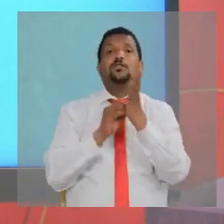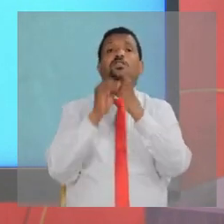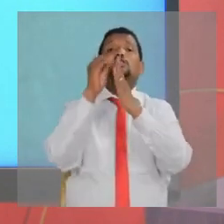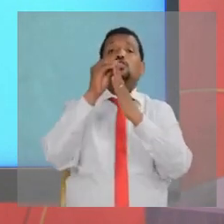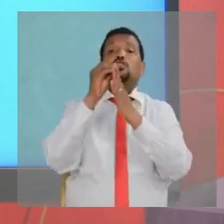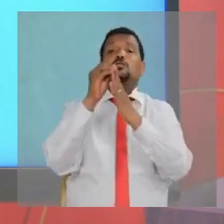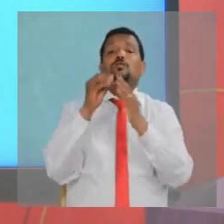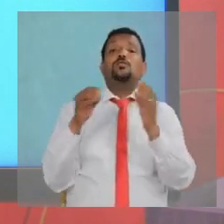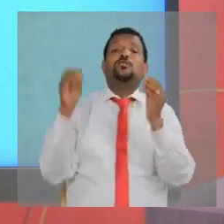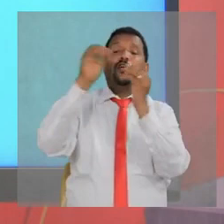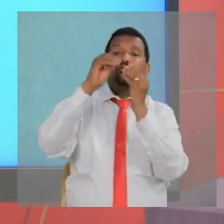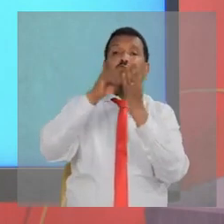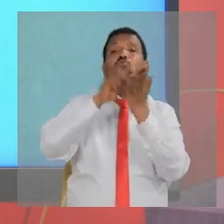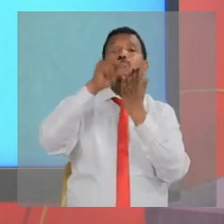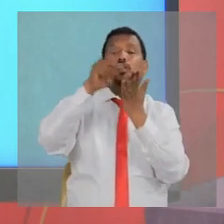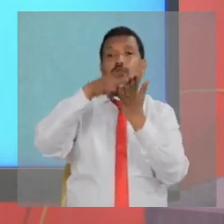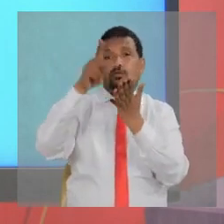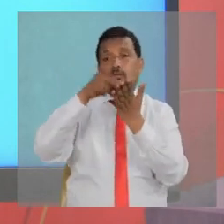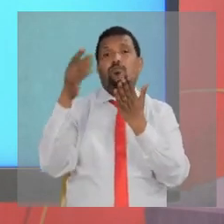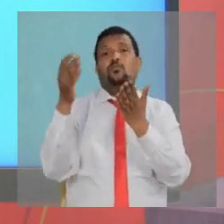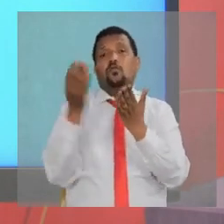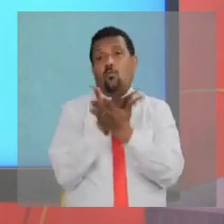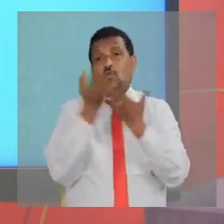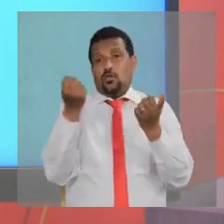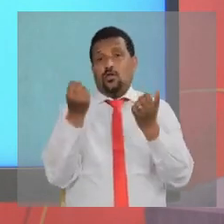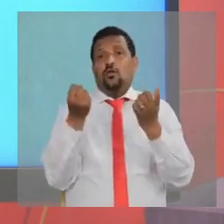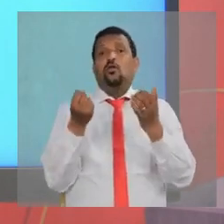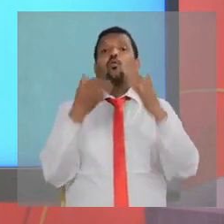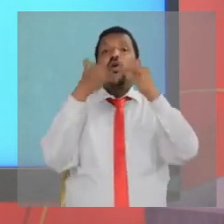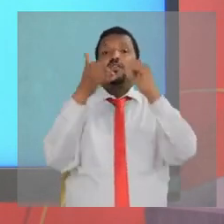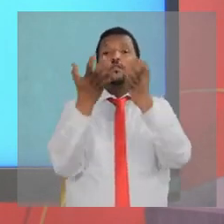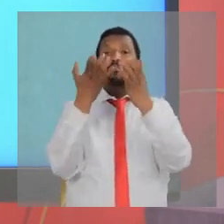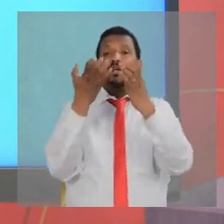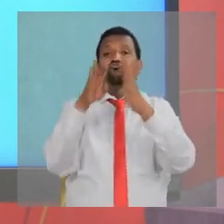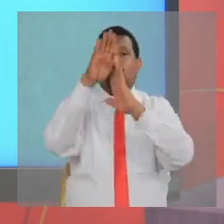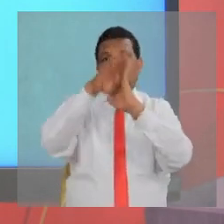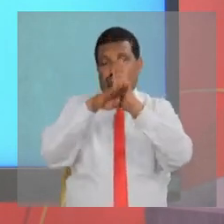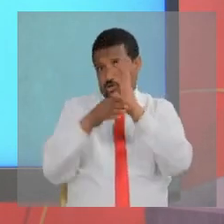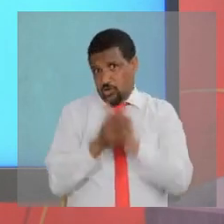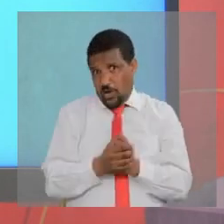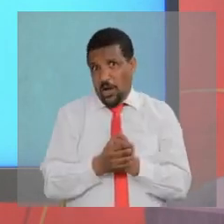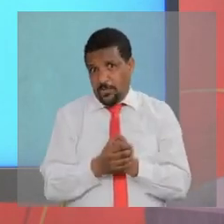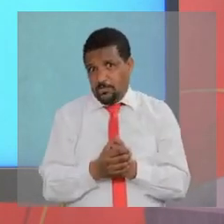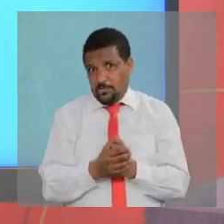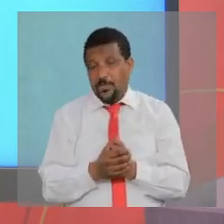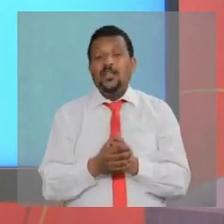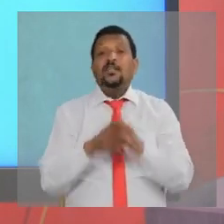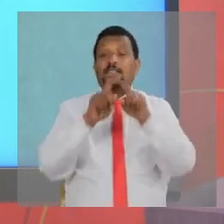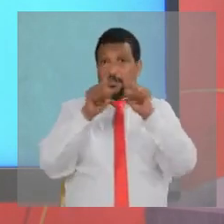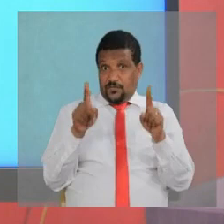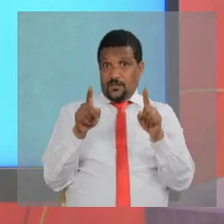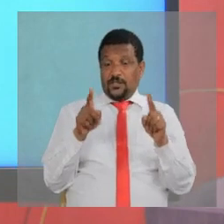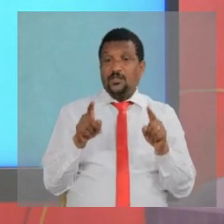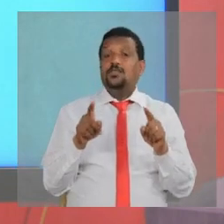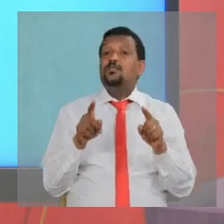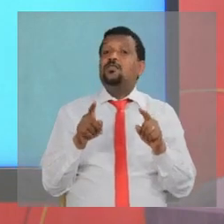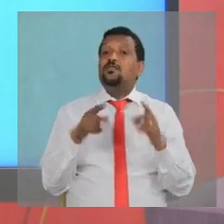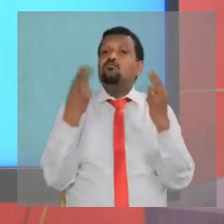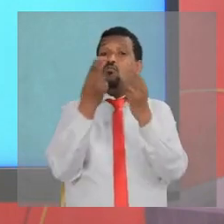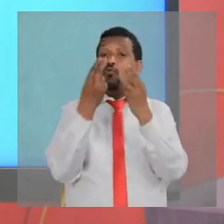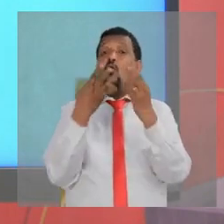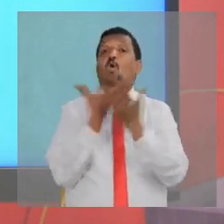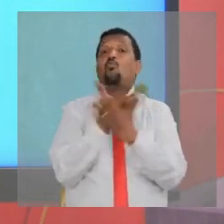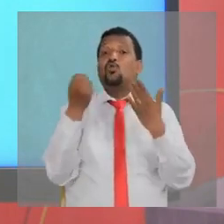and with increase in price of a commodity, quantity demanded will decline. And the different use of a commodity